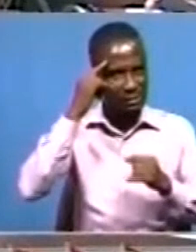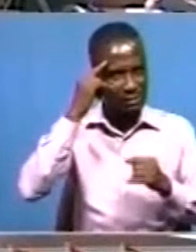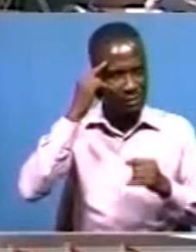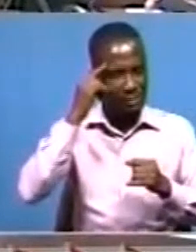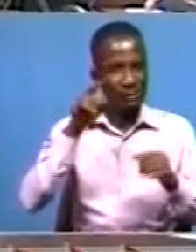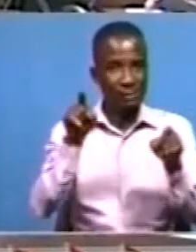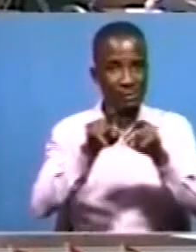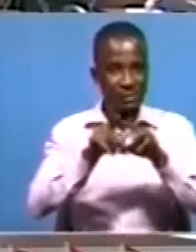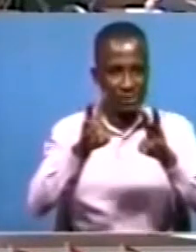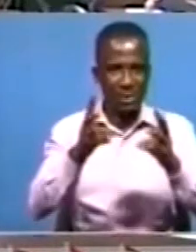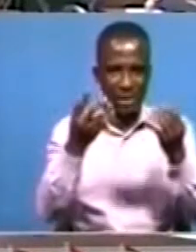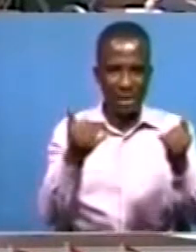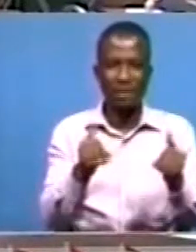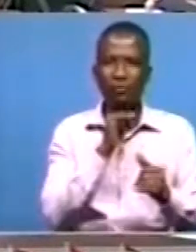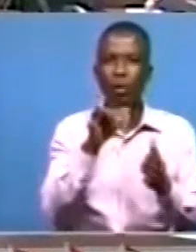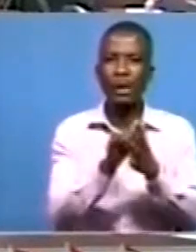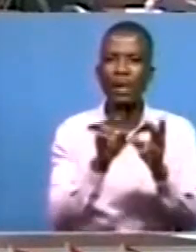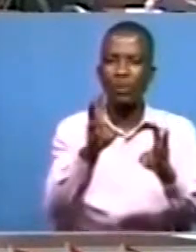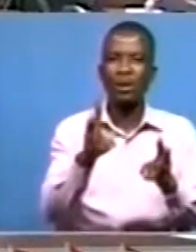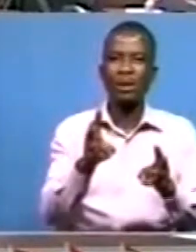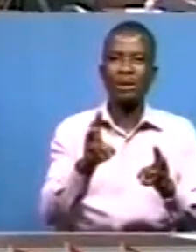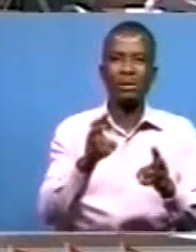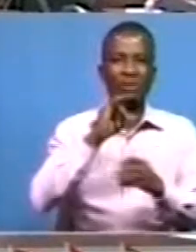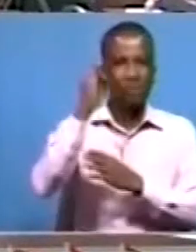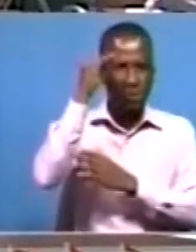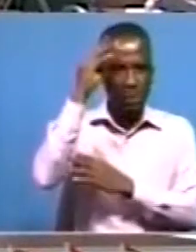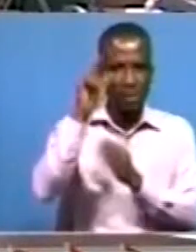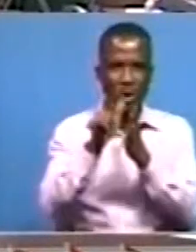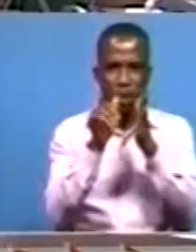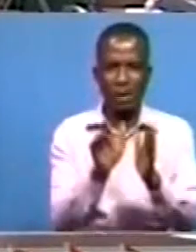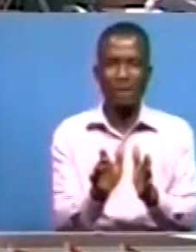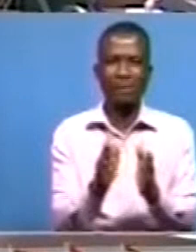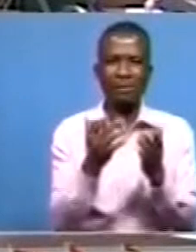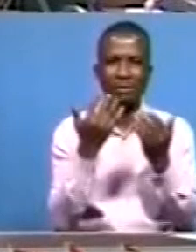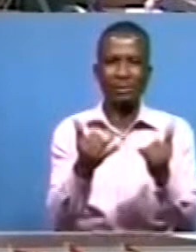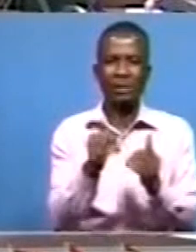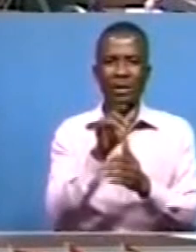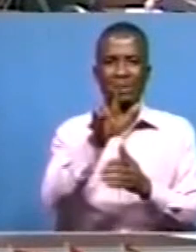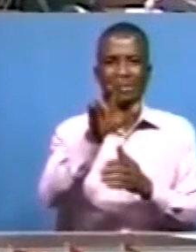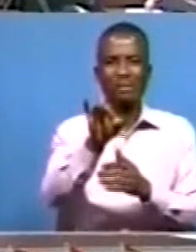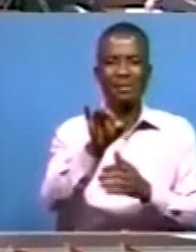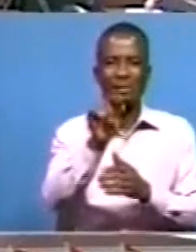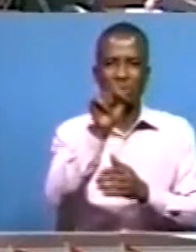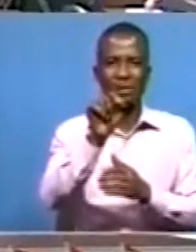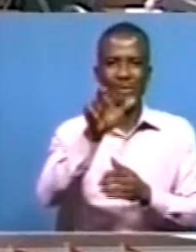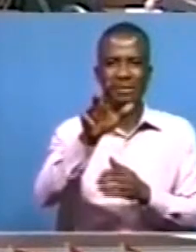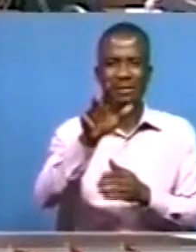subject. It is not the case, as urged by counsel for petitioner, that we allowed Order 38 Rule